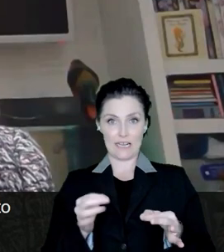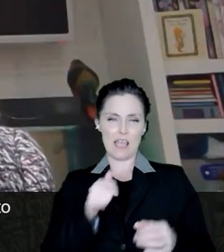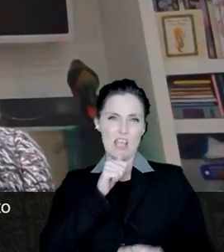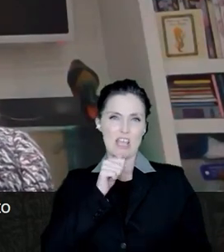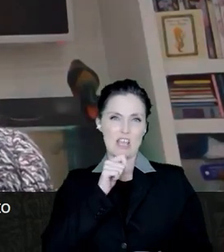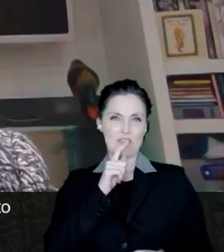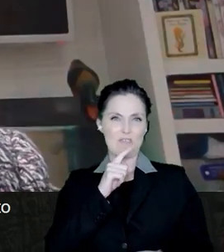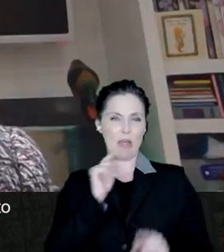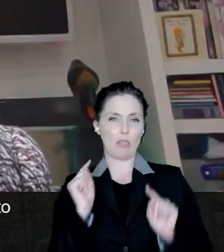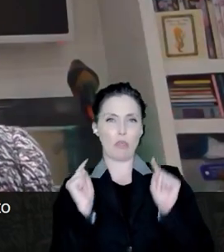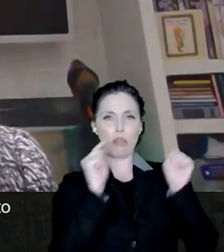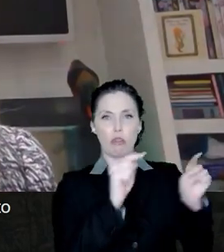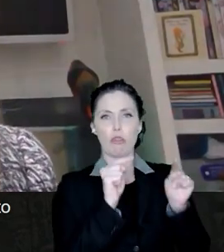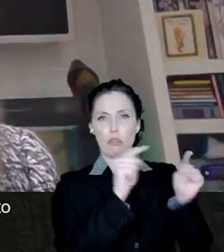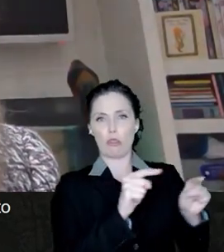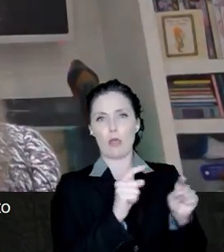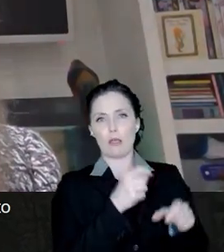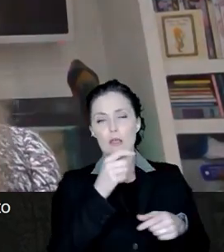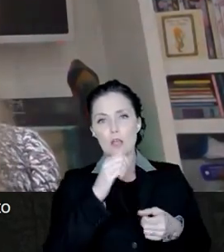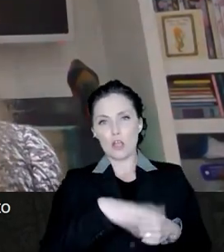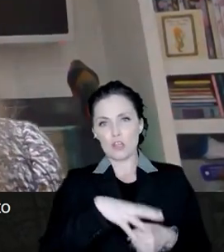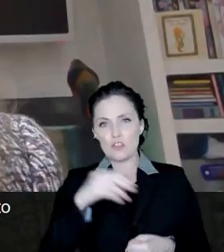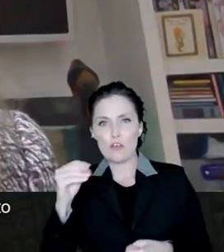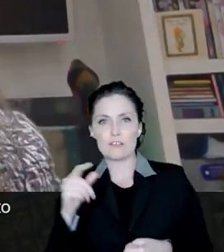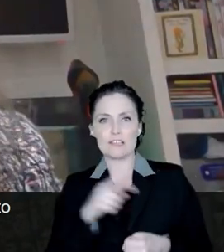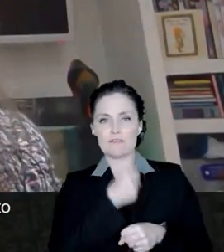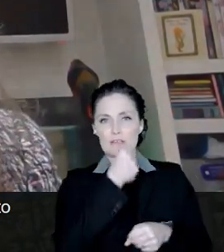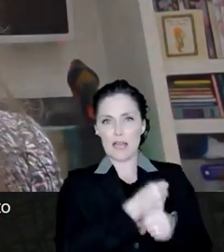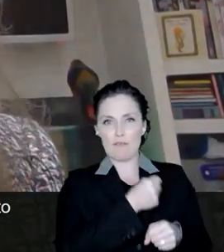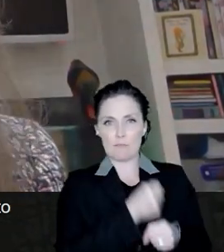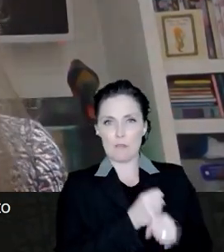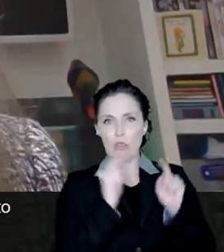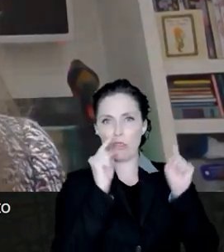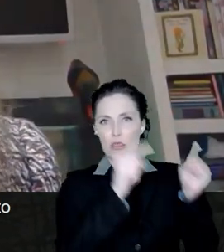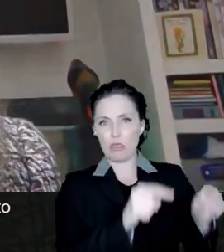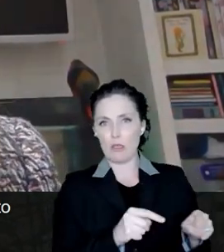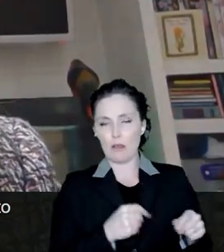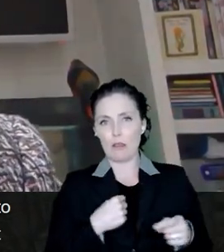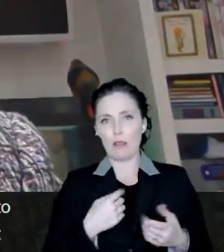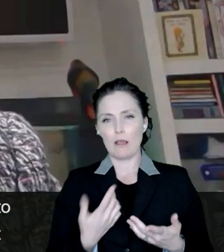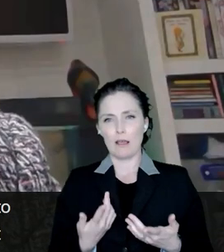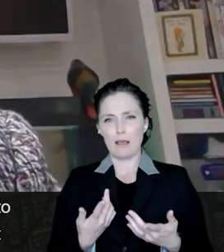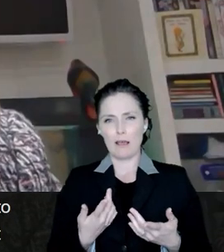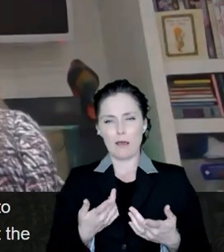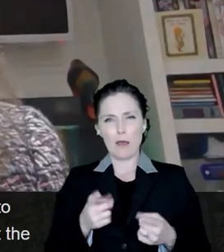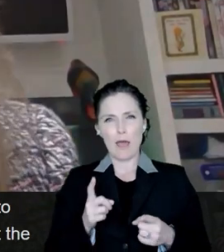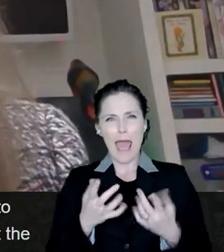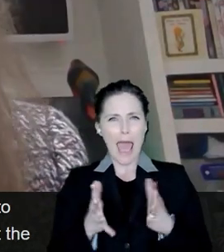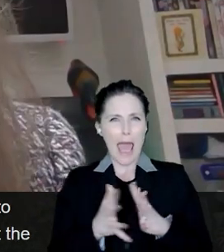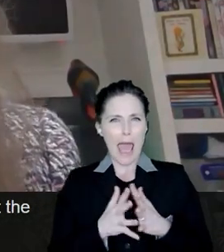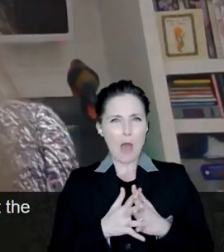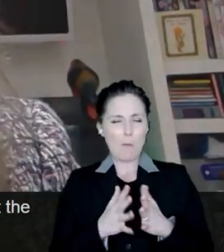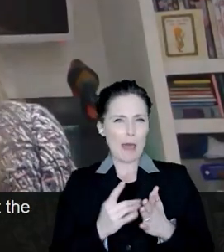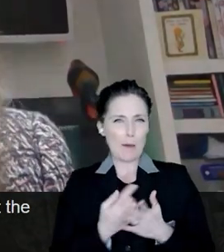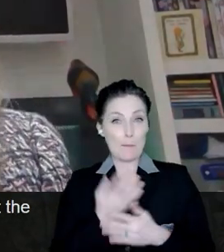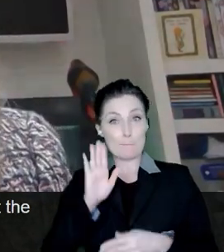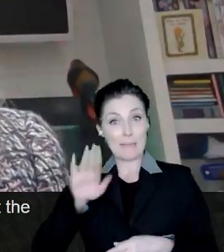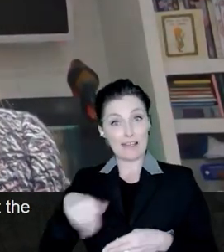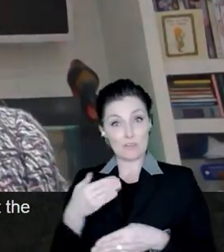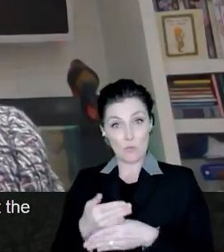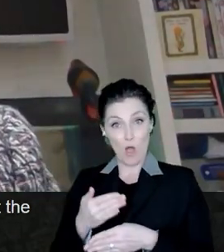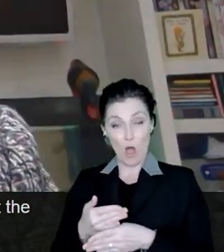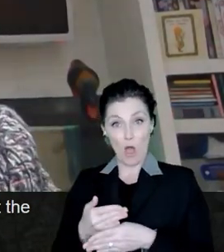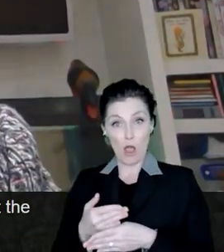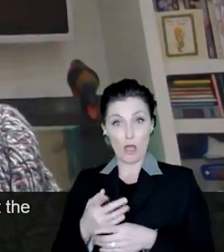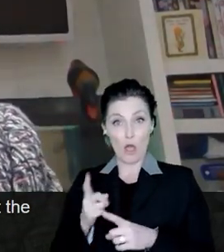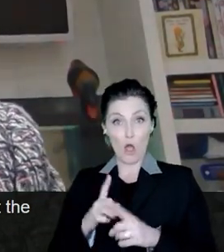at the Conservatives, have a go at the government. As for getting back to work, Mr. Mayor, we are camping in Union